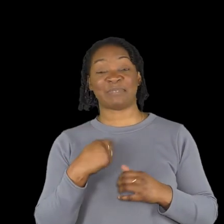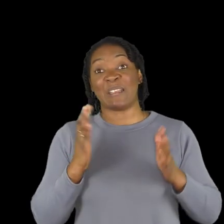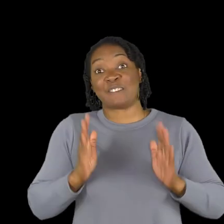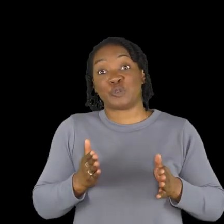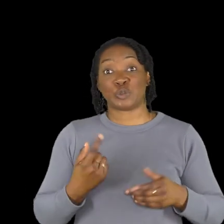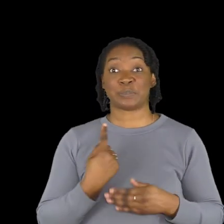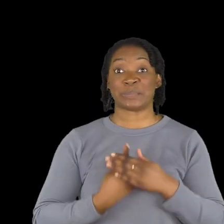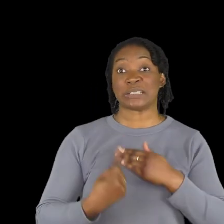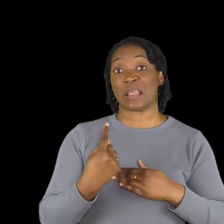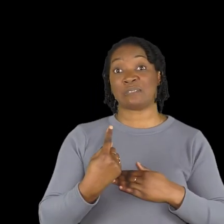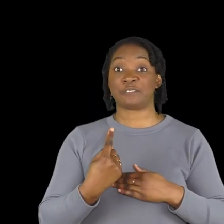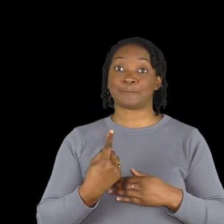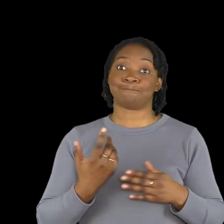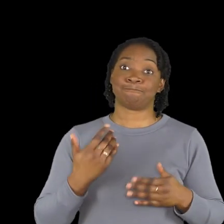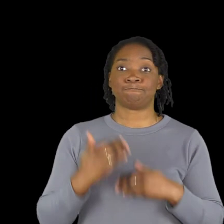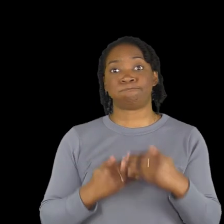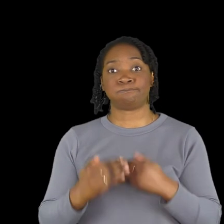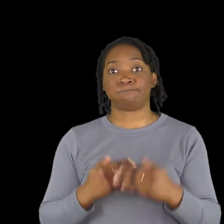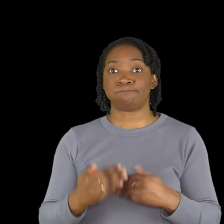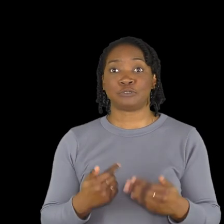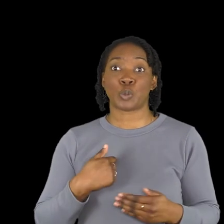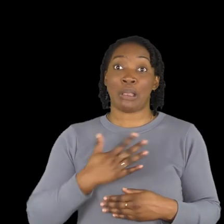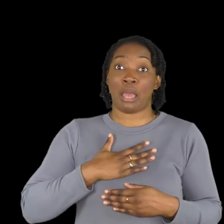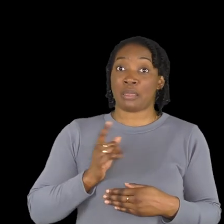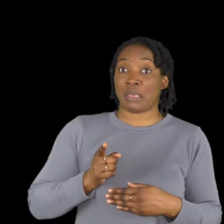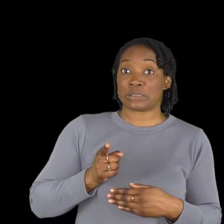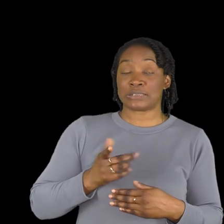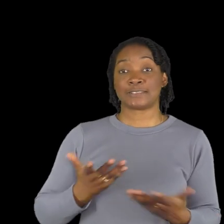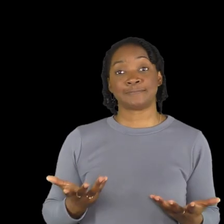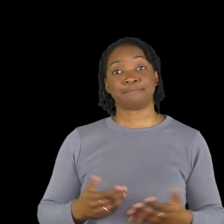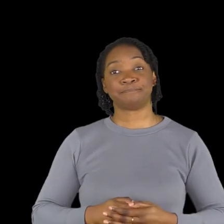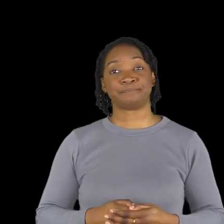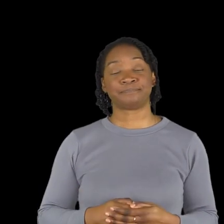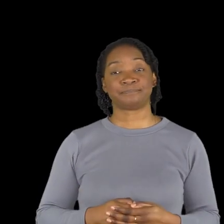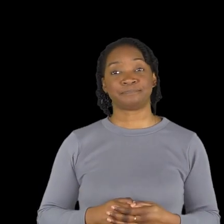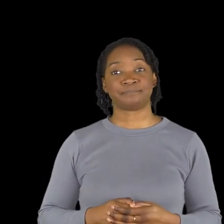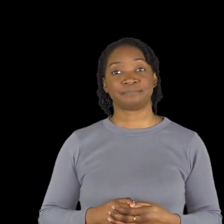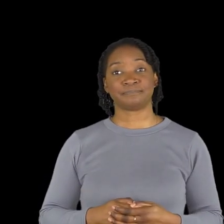Mm-hmm. And I quite like that. Oh, wow. Ooh.